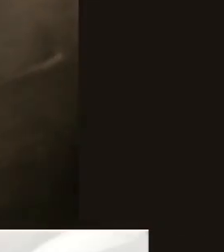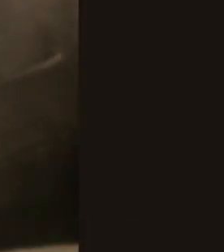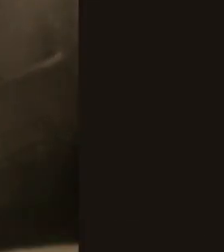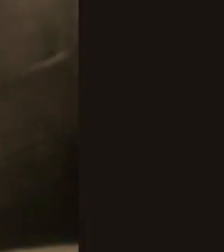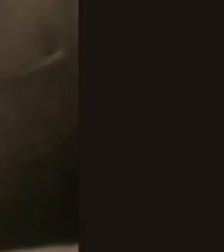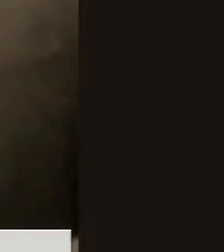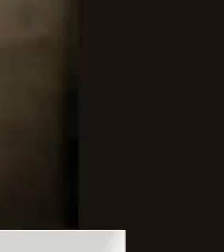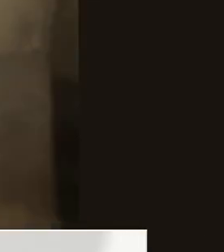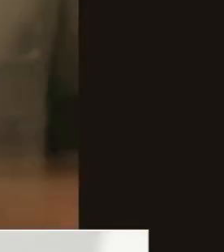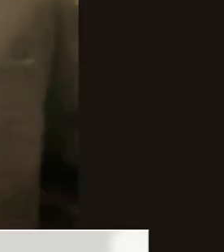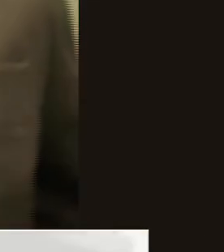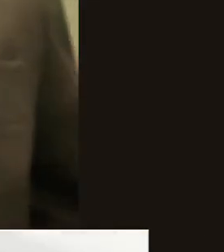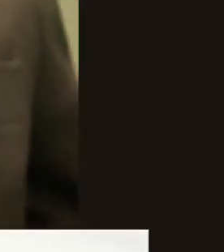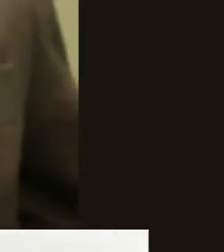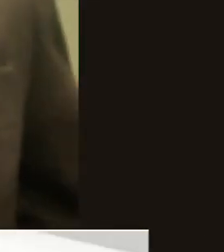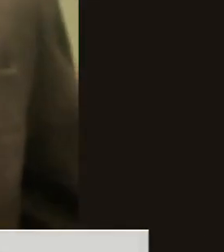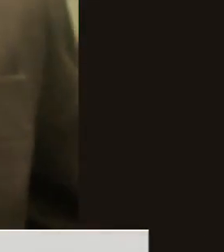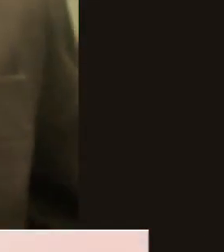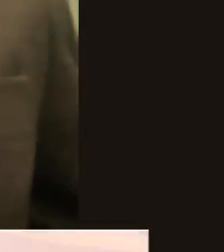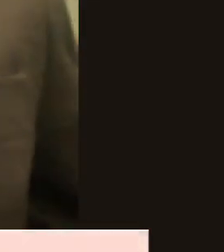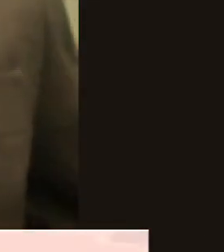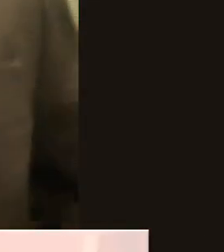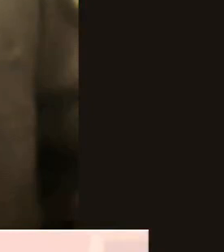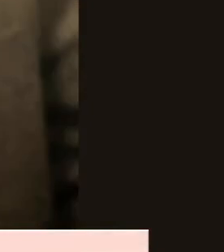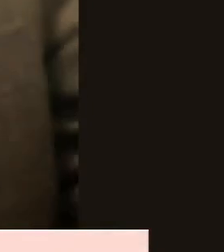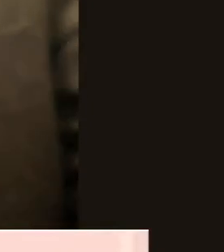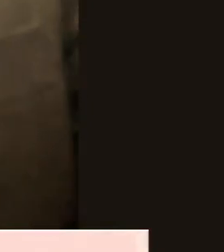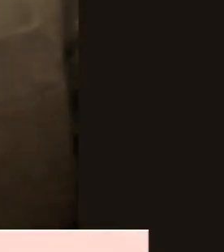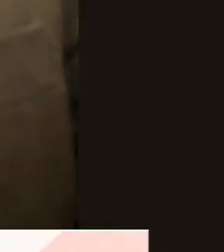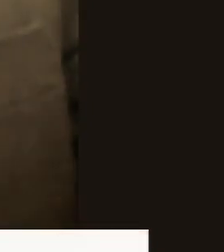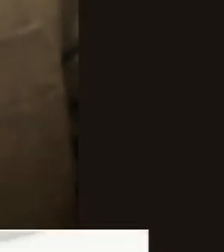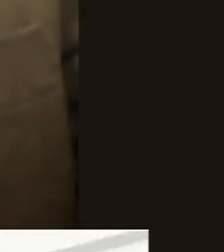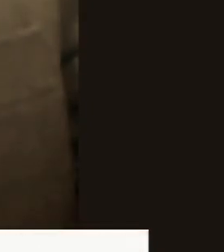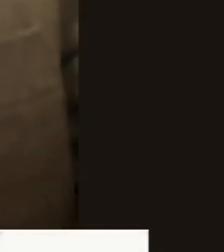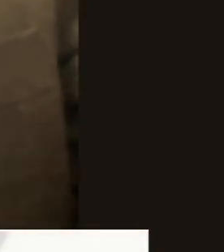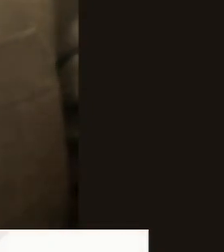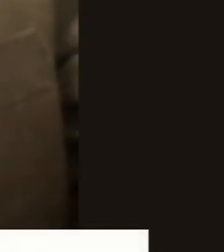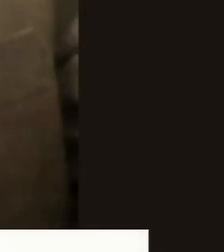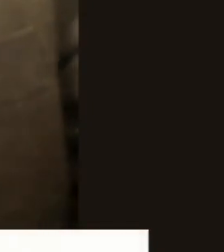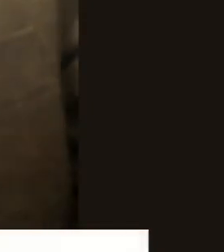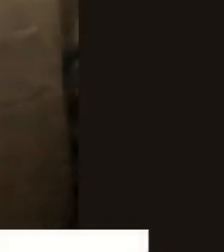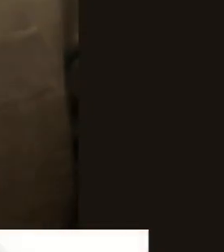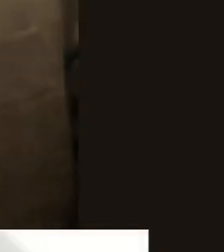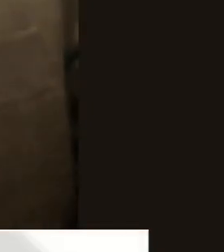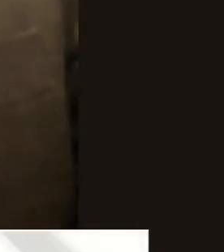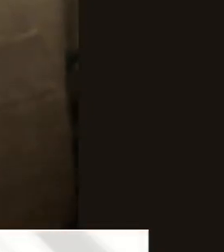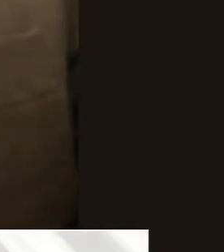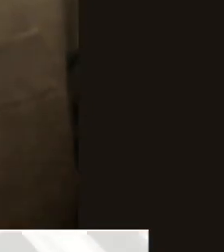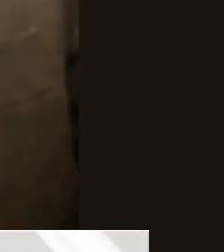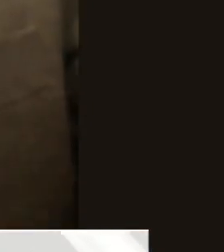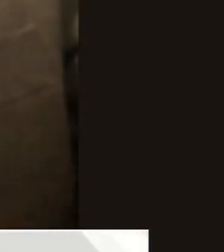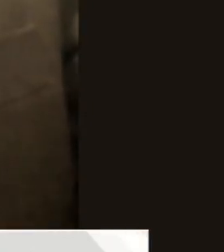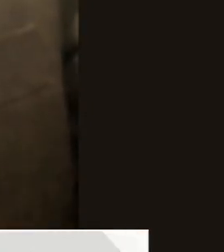who support in providing resources will also be relieved because they will